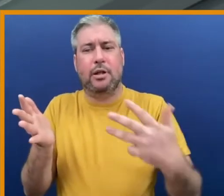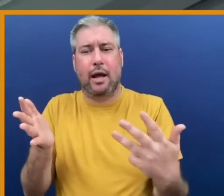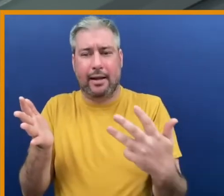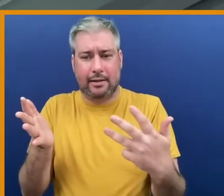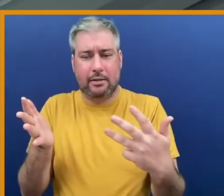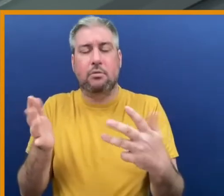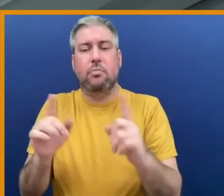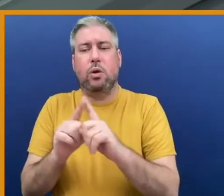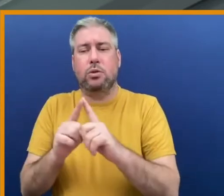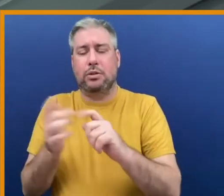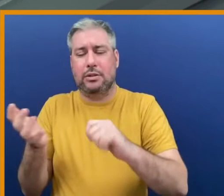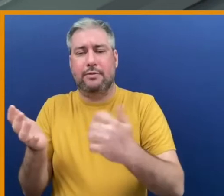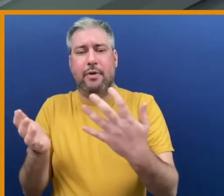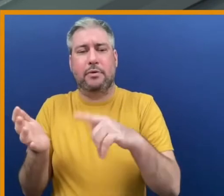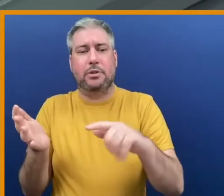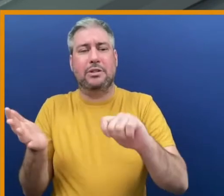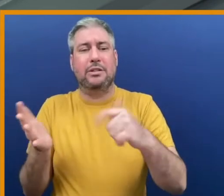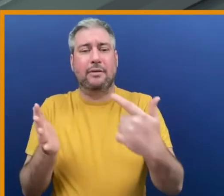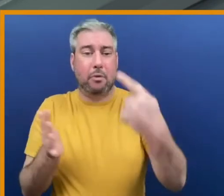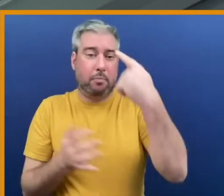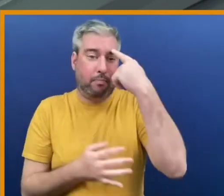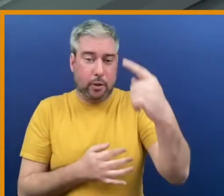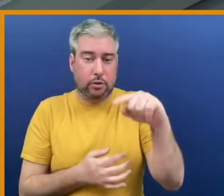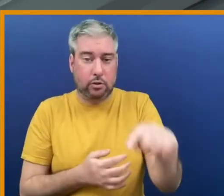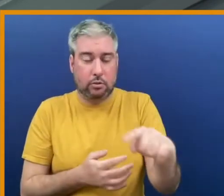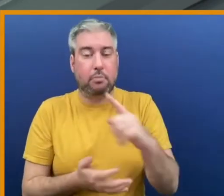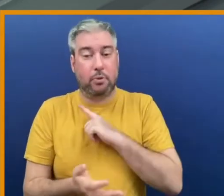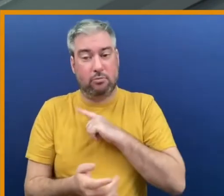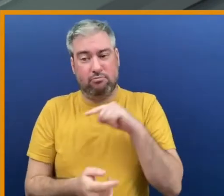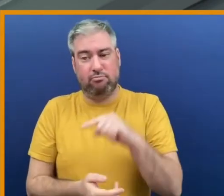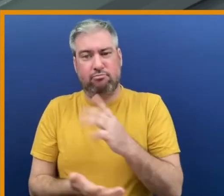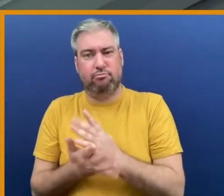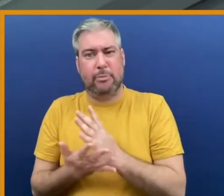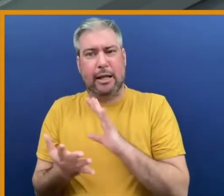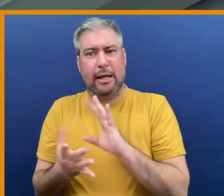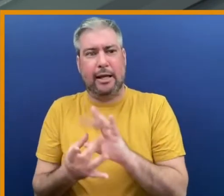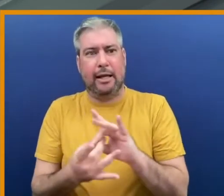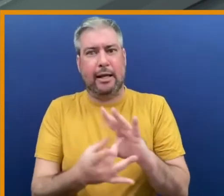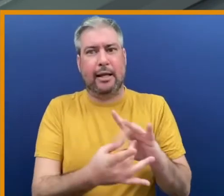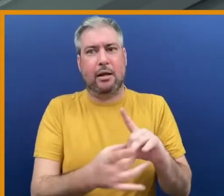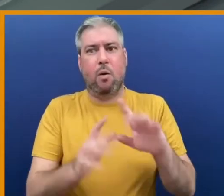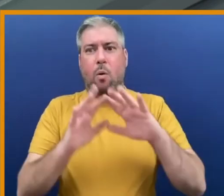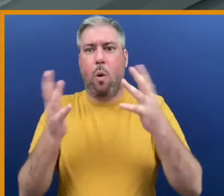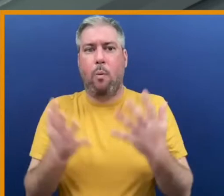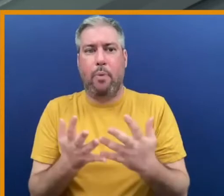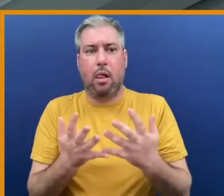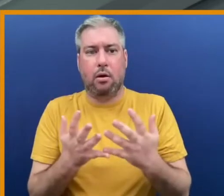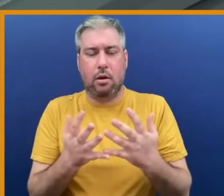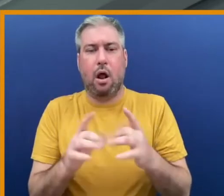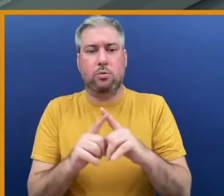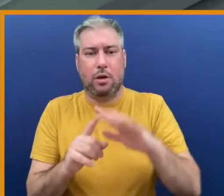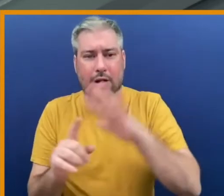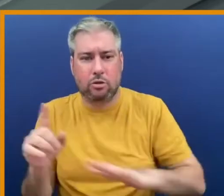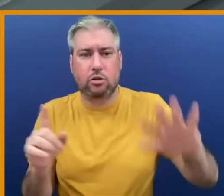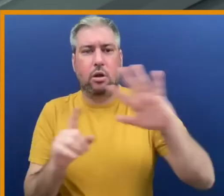they're the ones that link the global to national and central government, but then all levels of government down